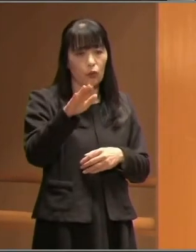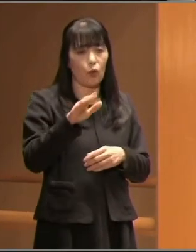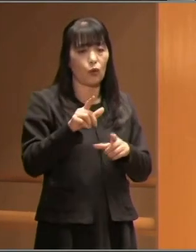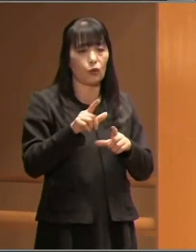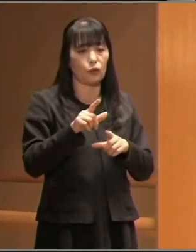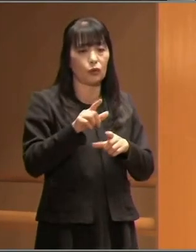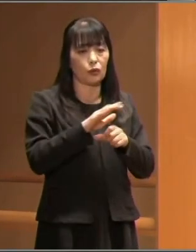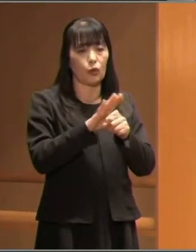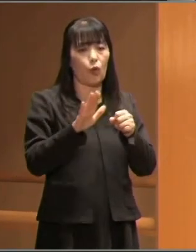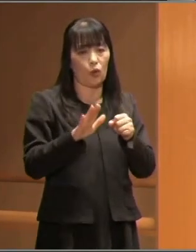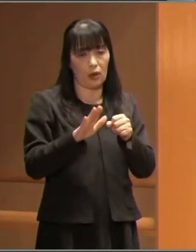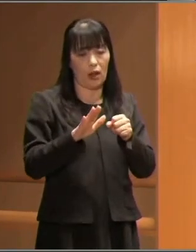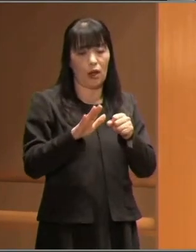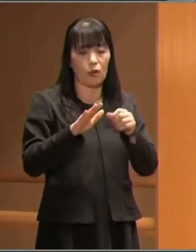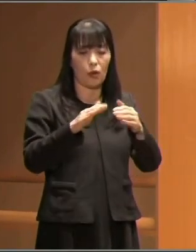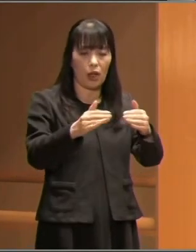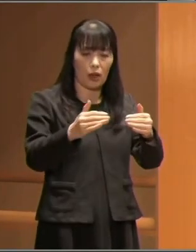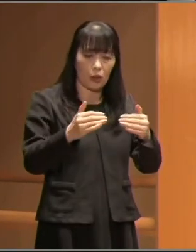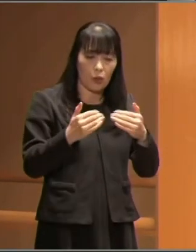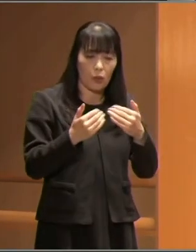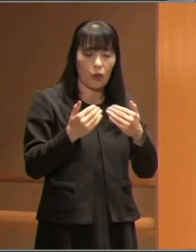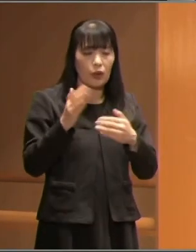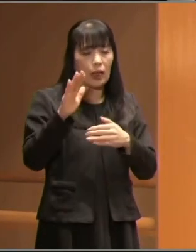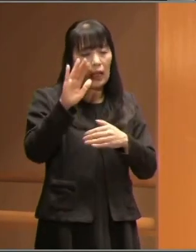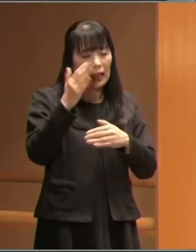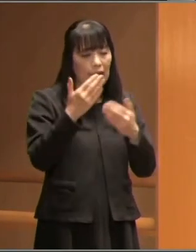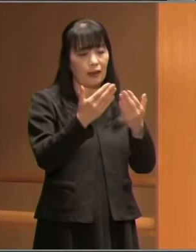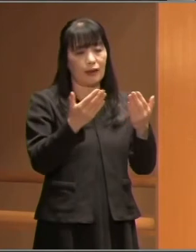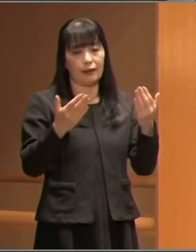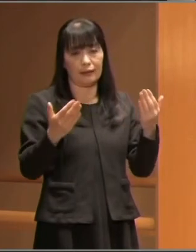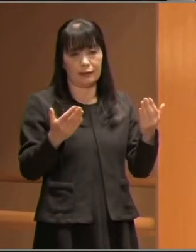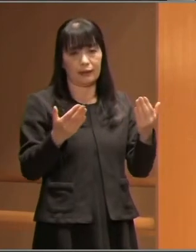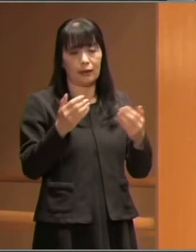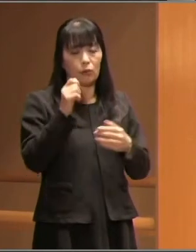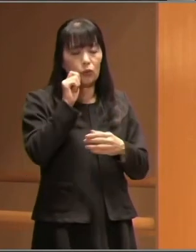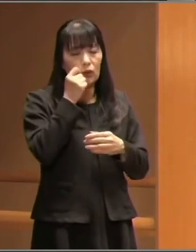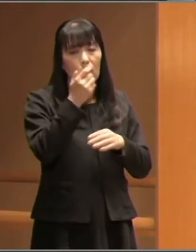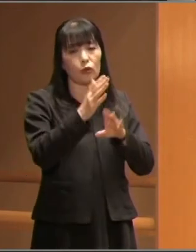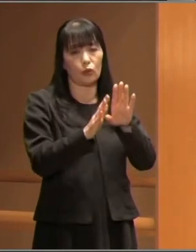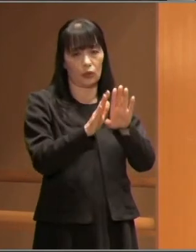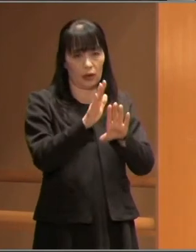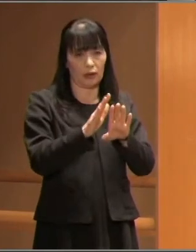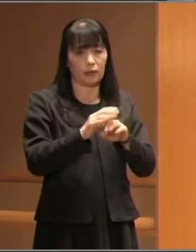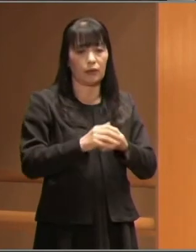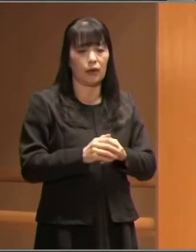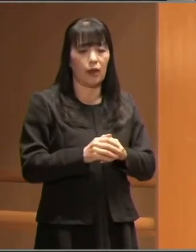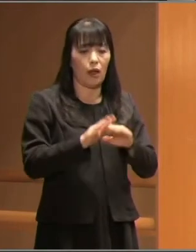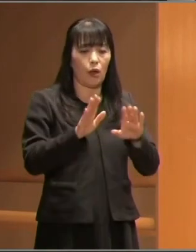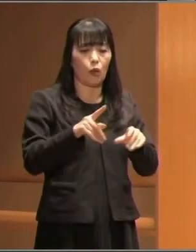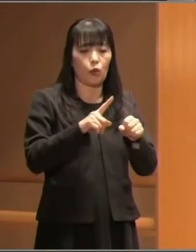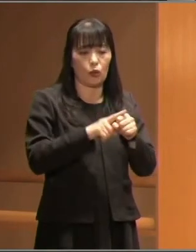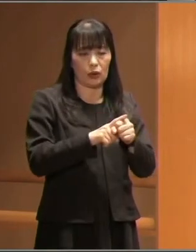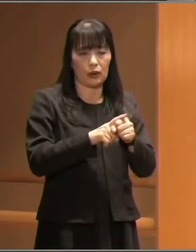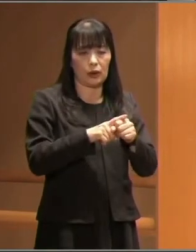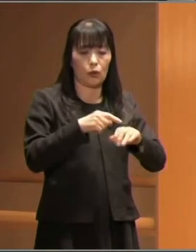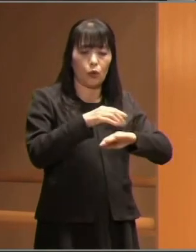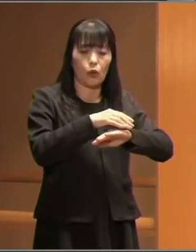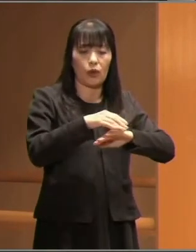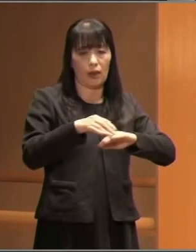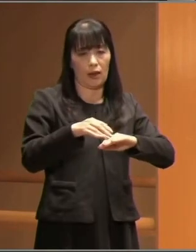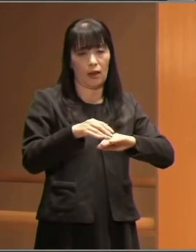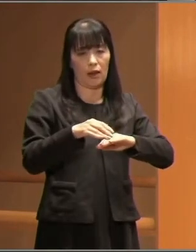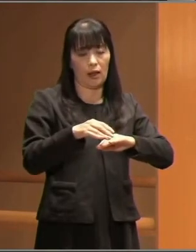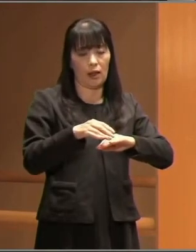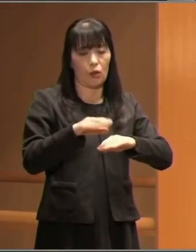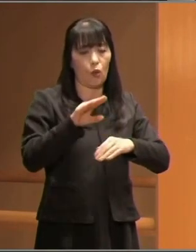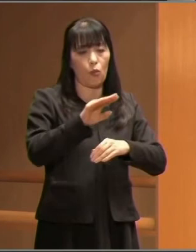this prototype. And after this, the exhibition was very difficult to be held due to the COVID-19